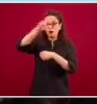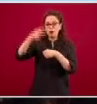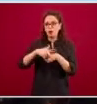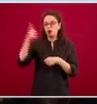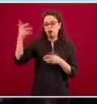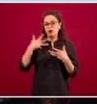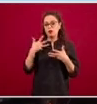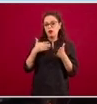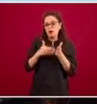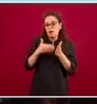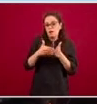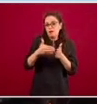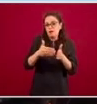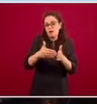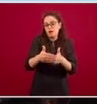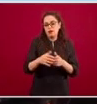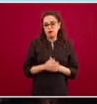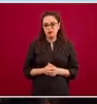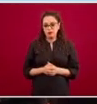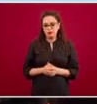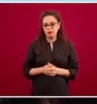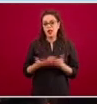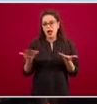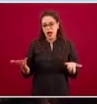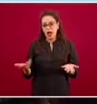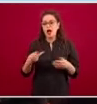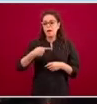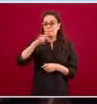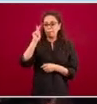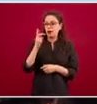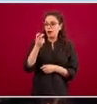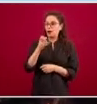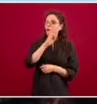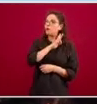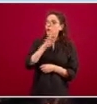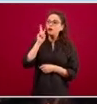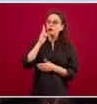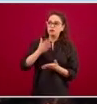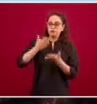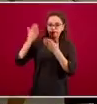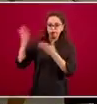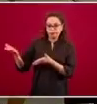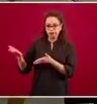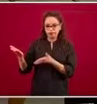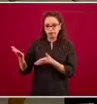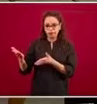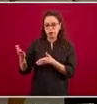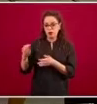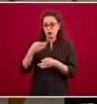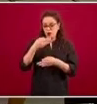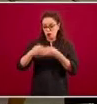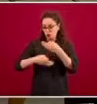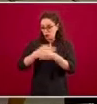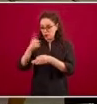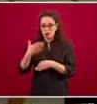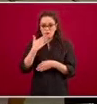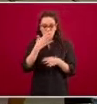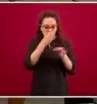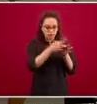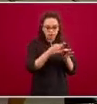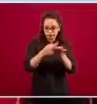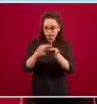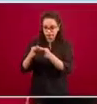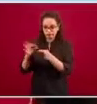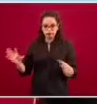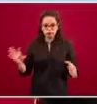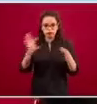new cases in a day. And what difference does it make? 4 to 12? Well, because then this